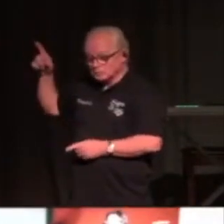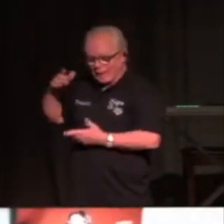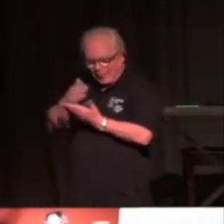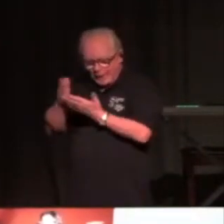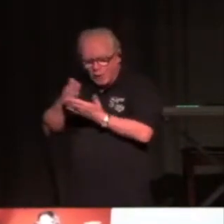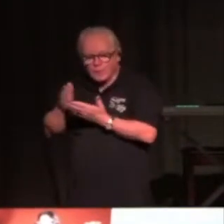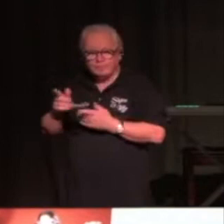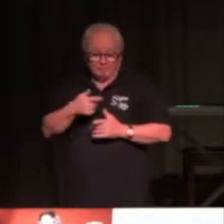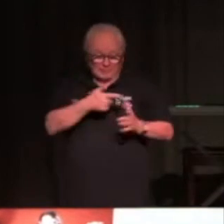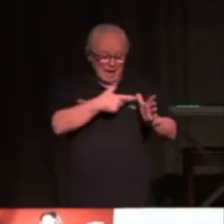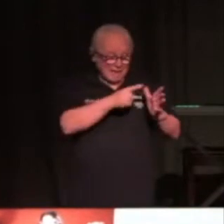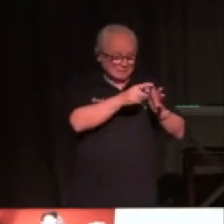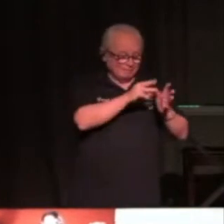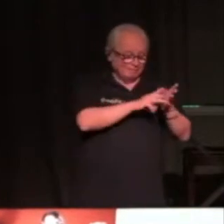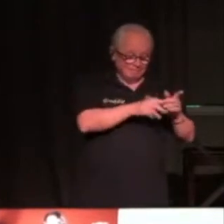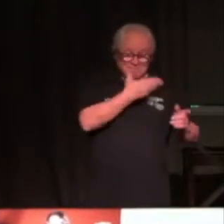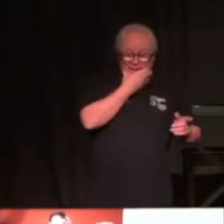anyway, Adam's still hiding.